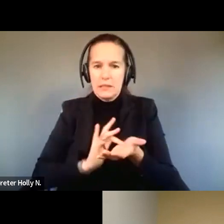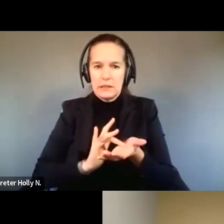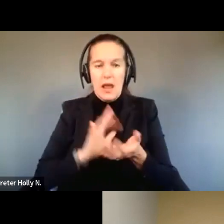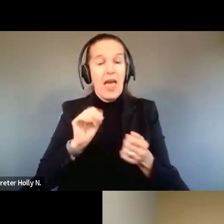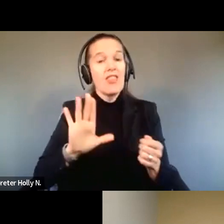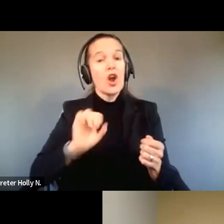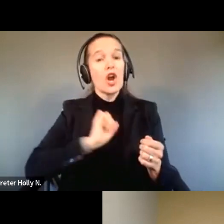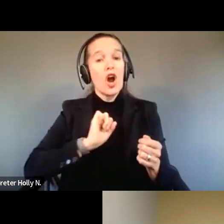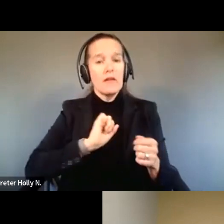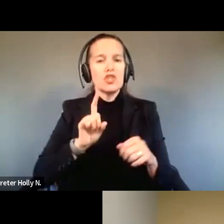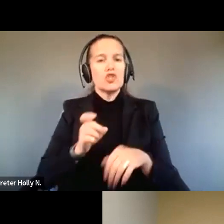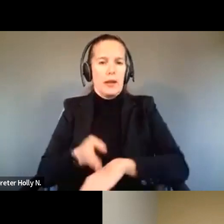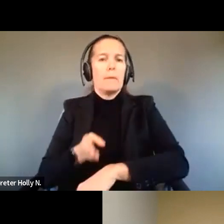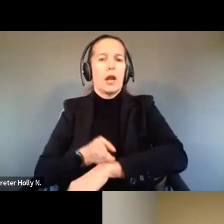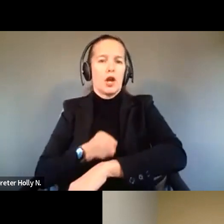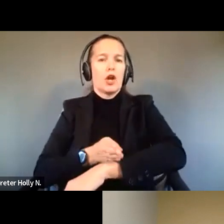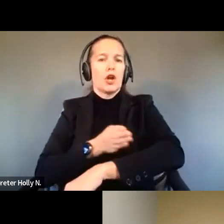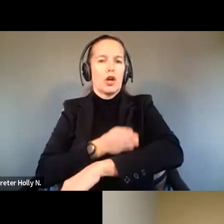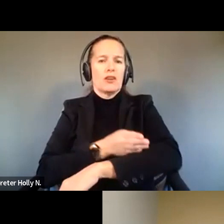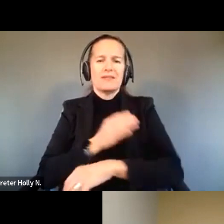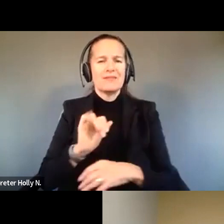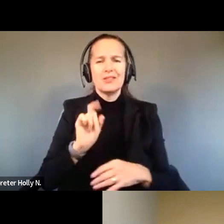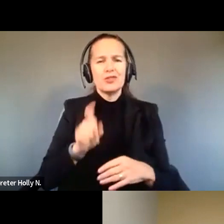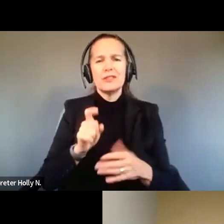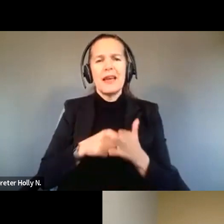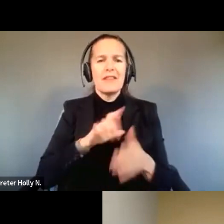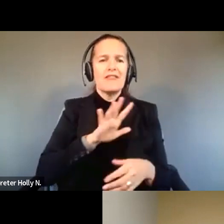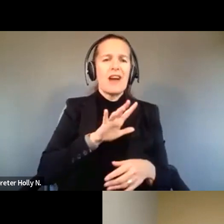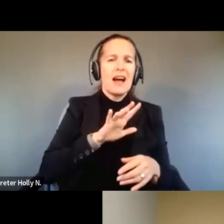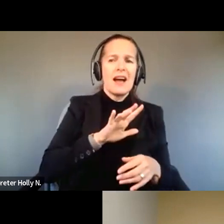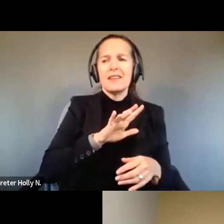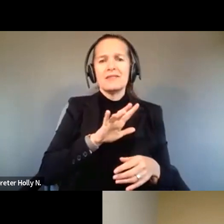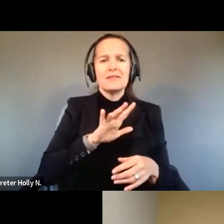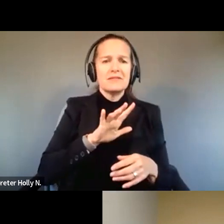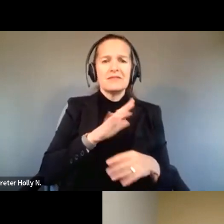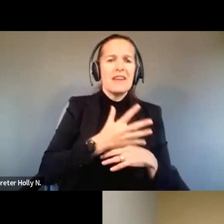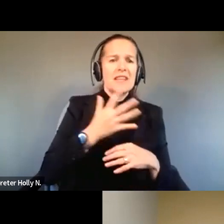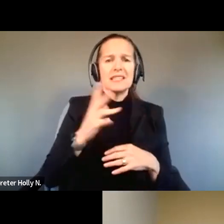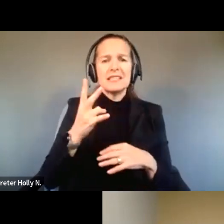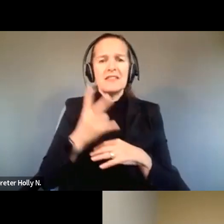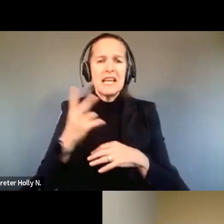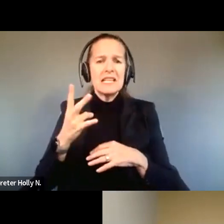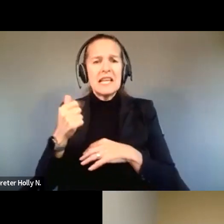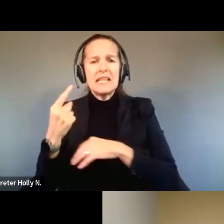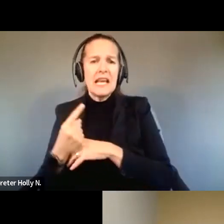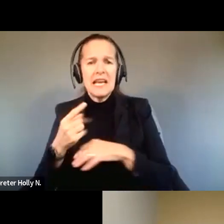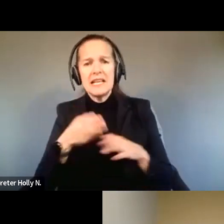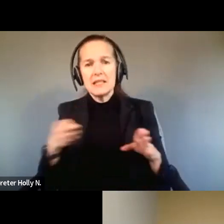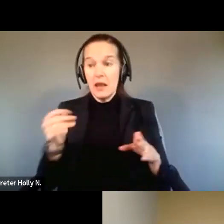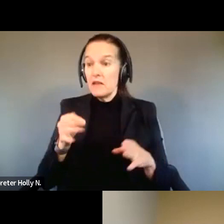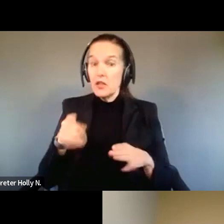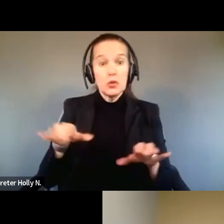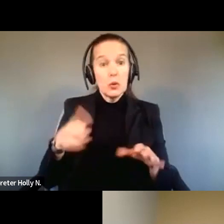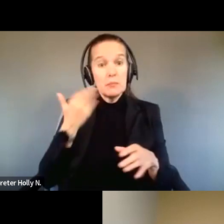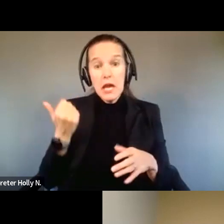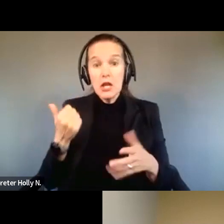getting better within, 5 to 7 to 10 days. And if they're doing better and kind of playing and eating and